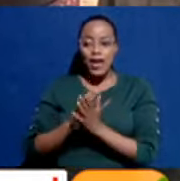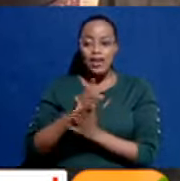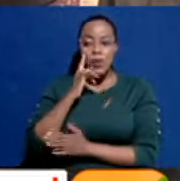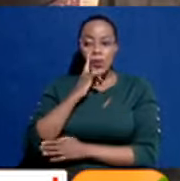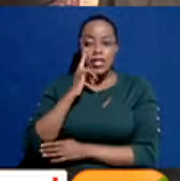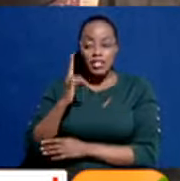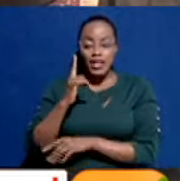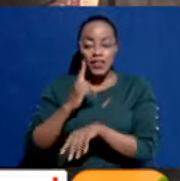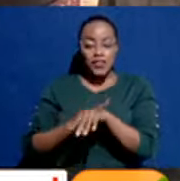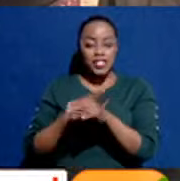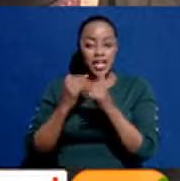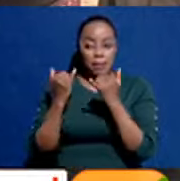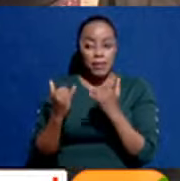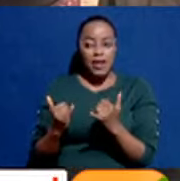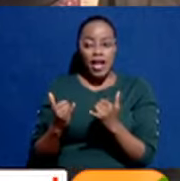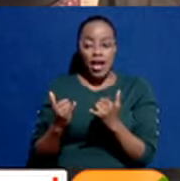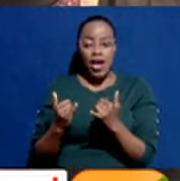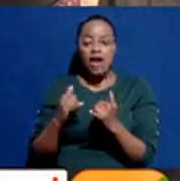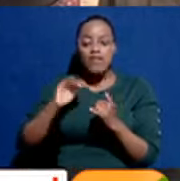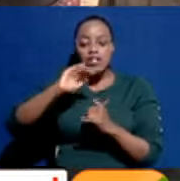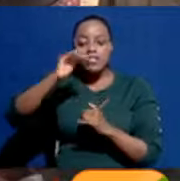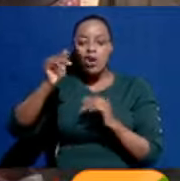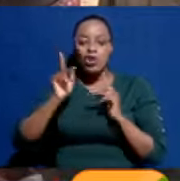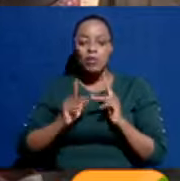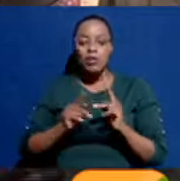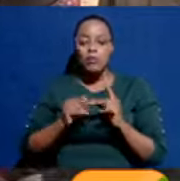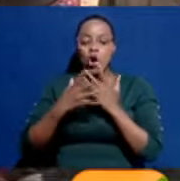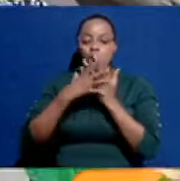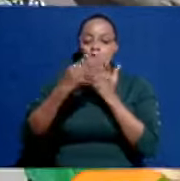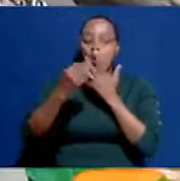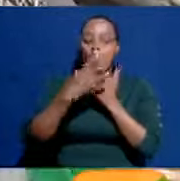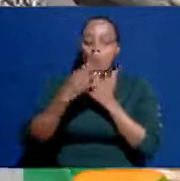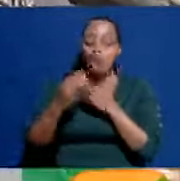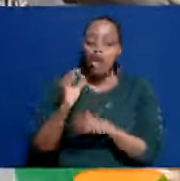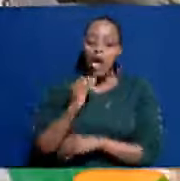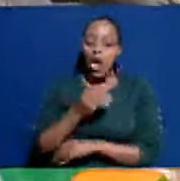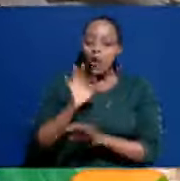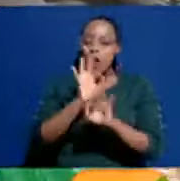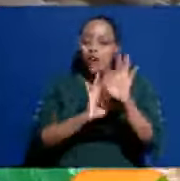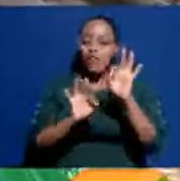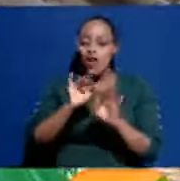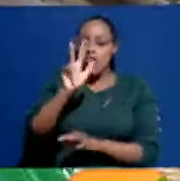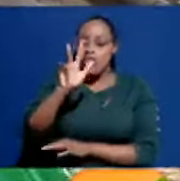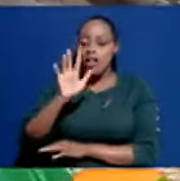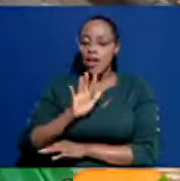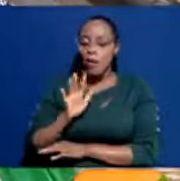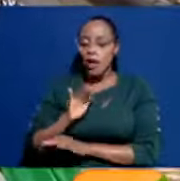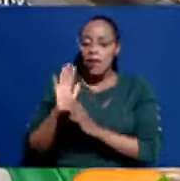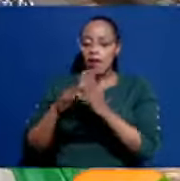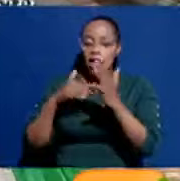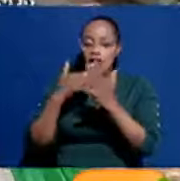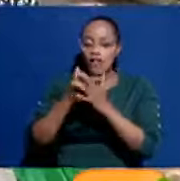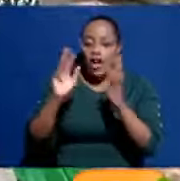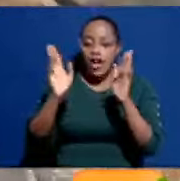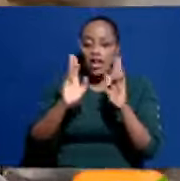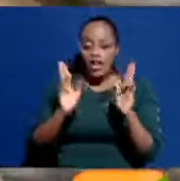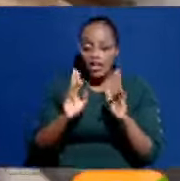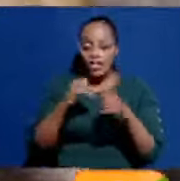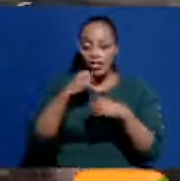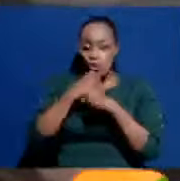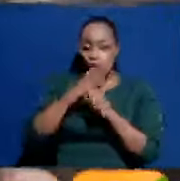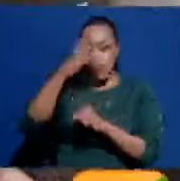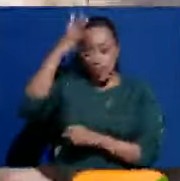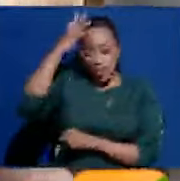hata wakati huu watu ya town wameanza kuiga saluni yetu. Three women arrive ready to have their hair done.